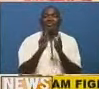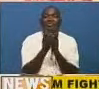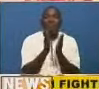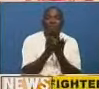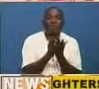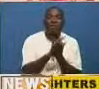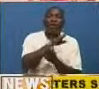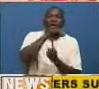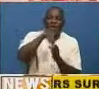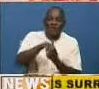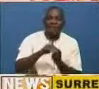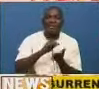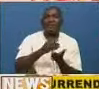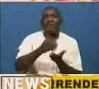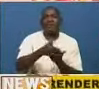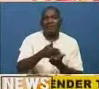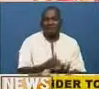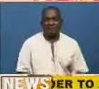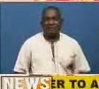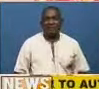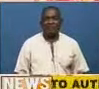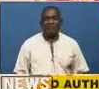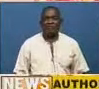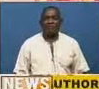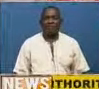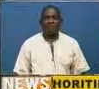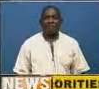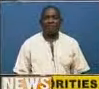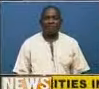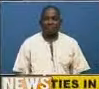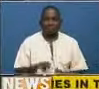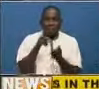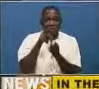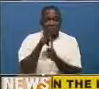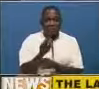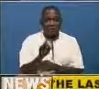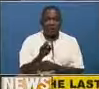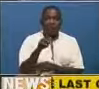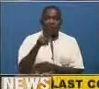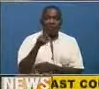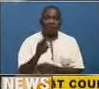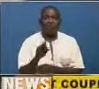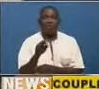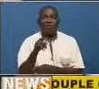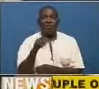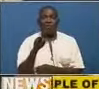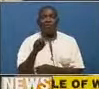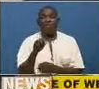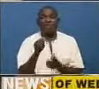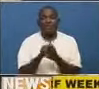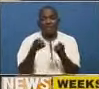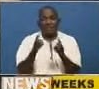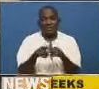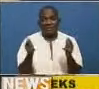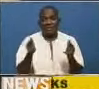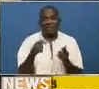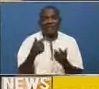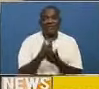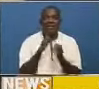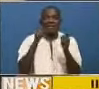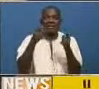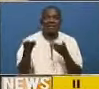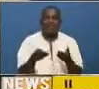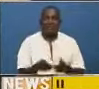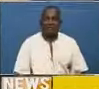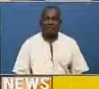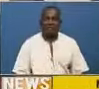on core subjects, among other necessaries. Professor Kwesi Opoku Amankwa is the Director General of the Ghana